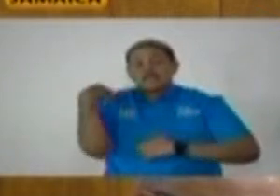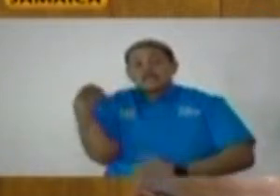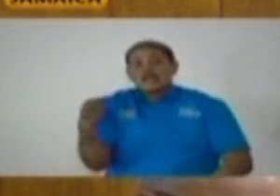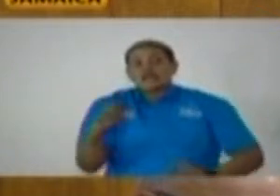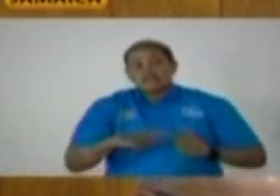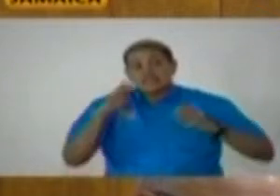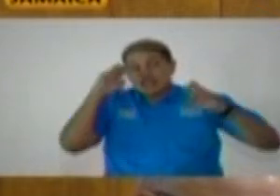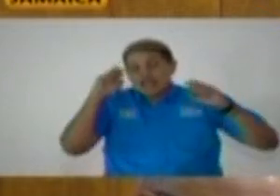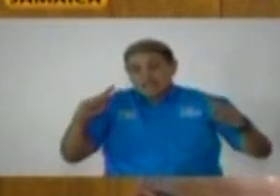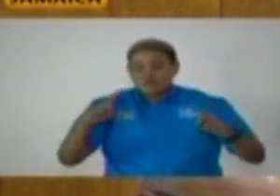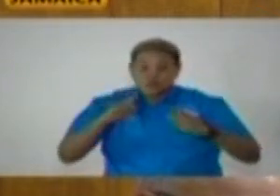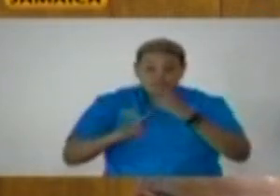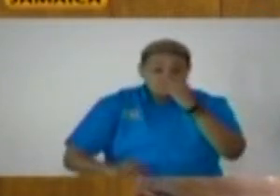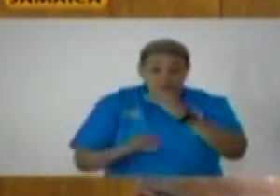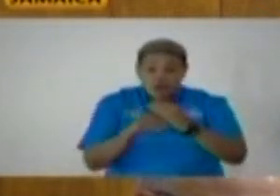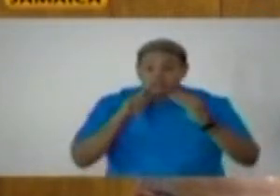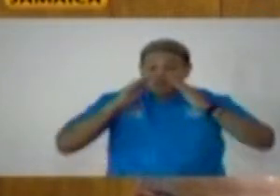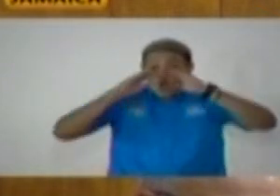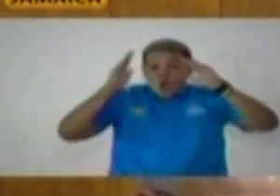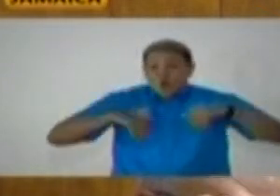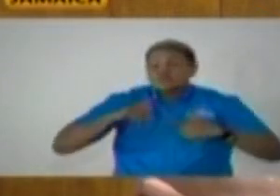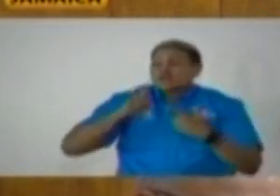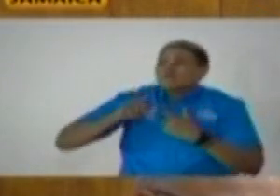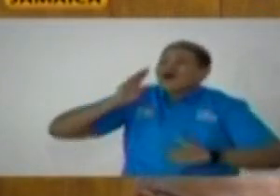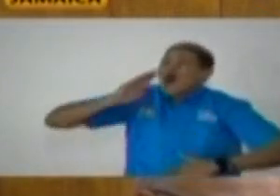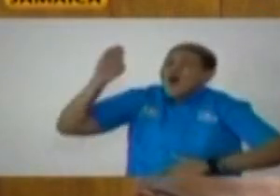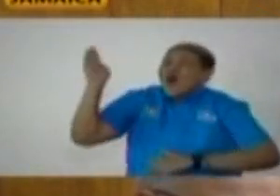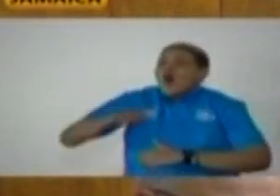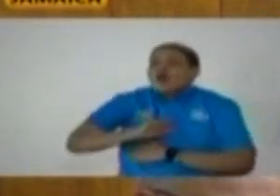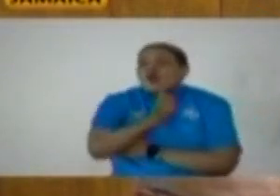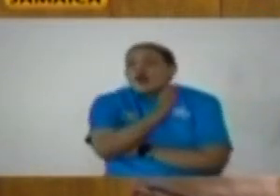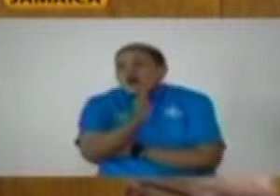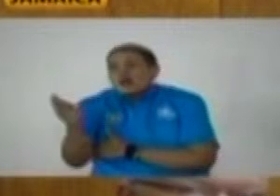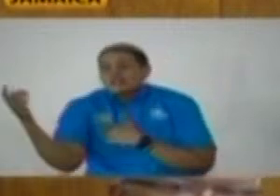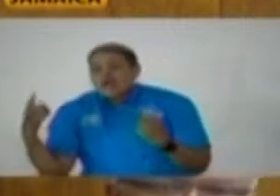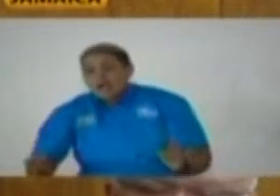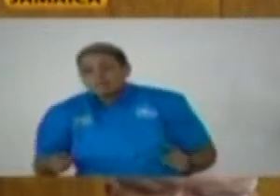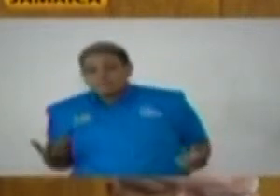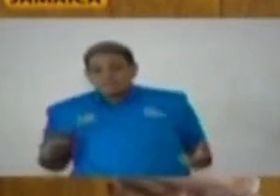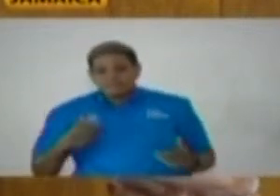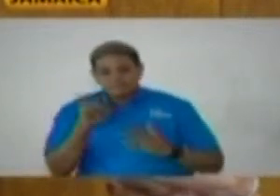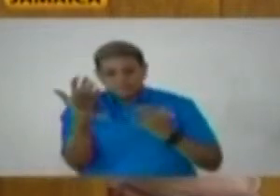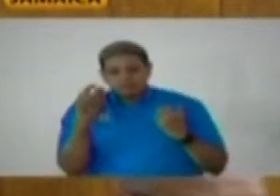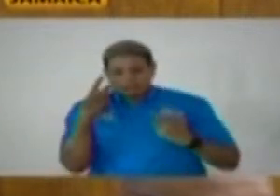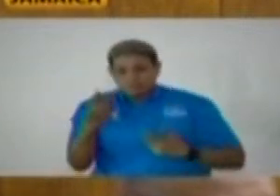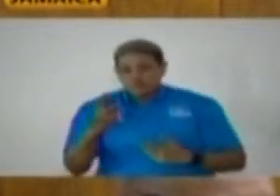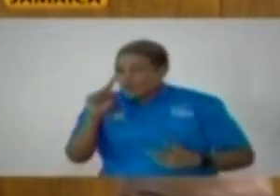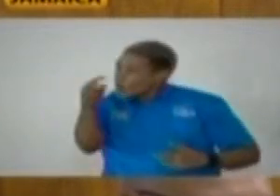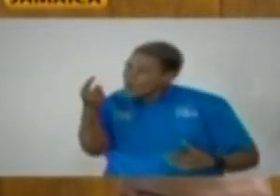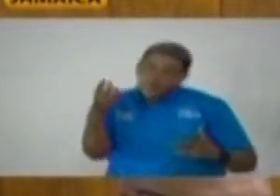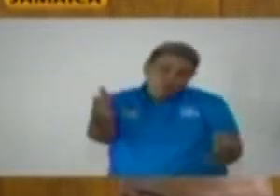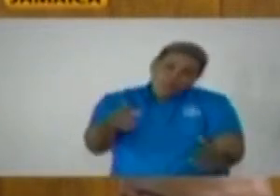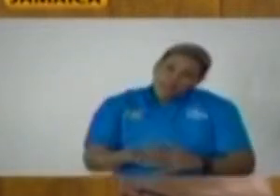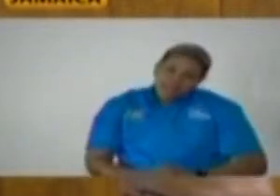the education, the housing, and all the other benefits that people need. Only way.